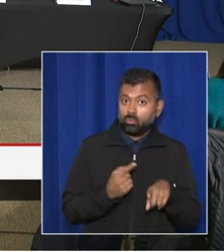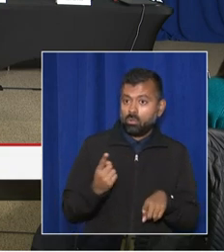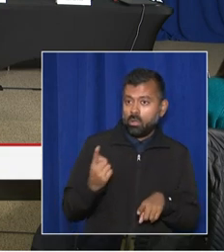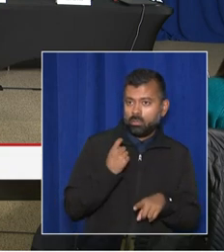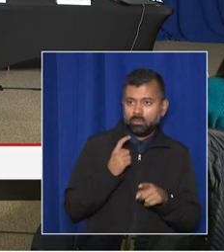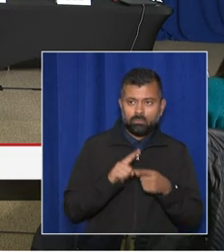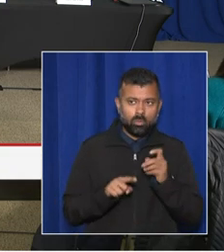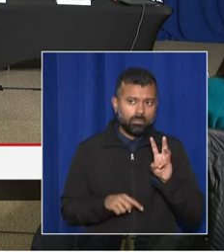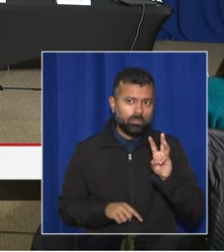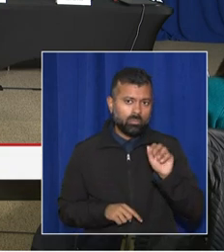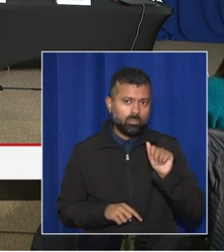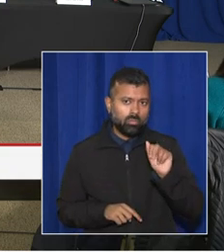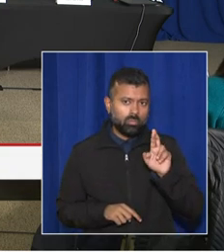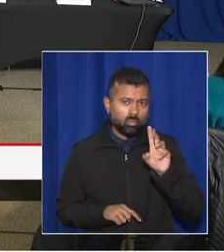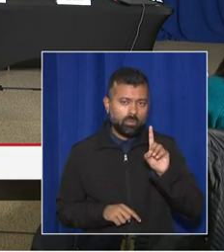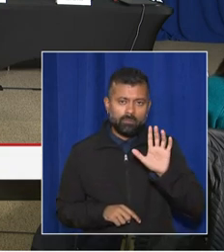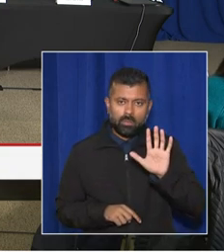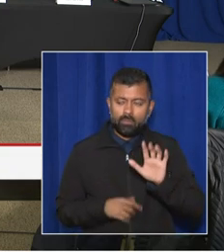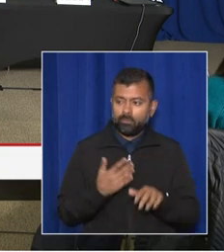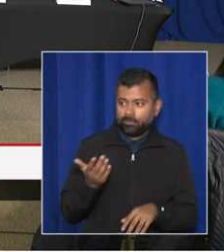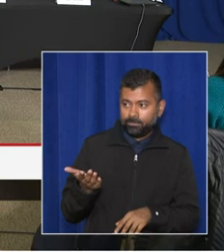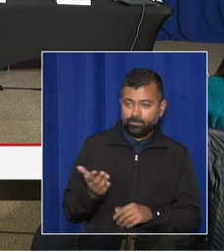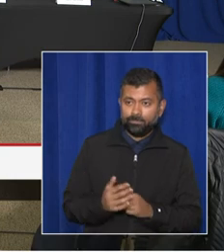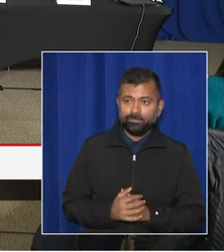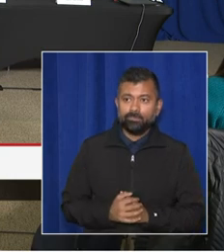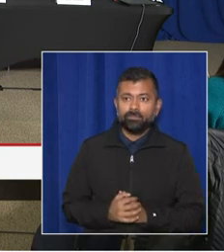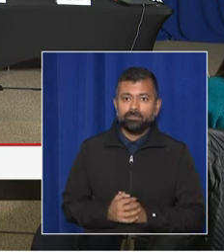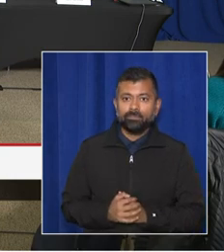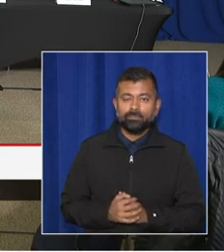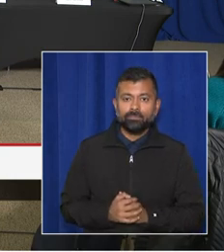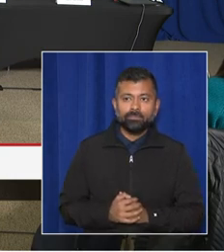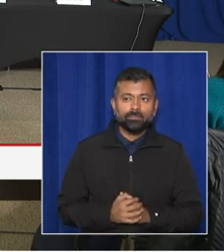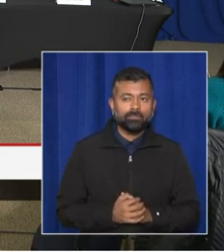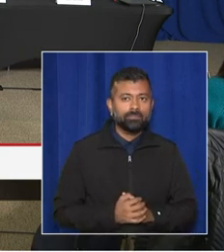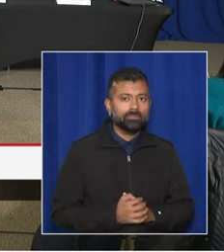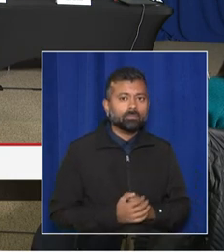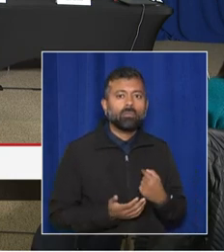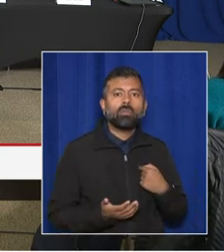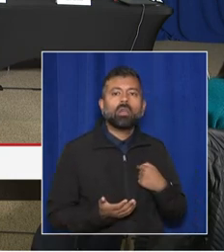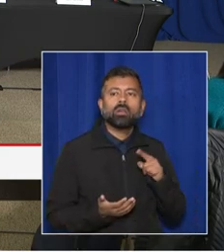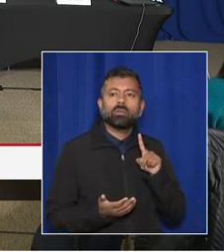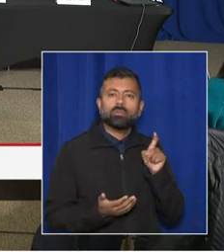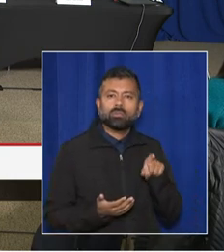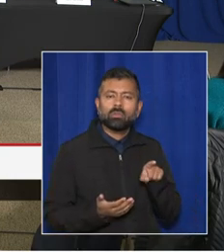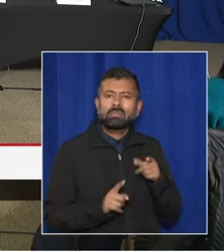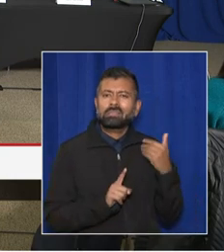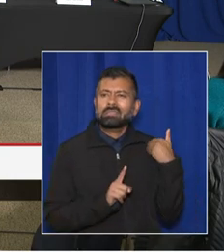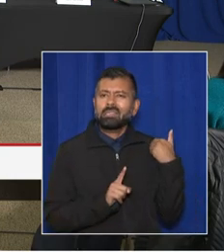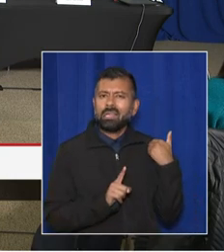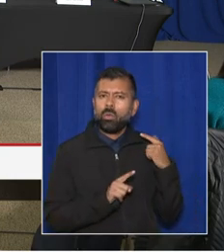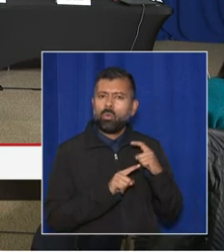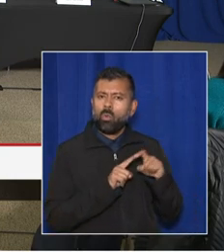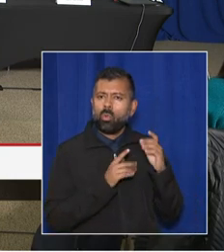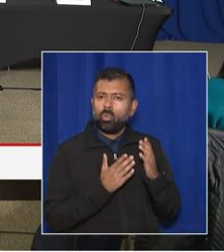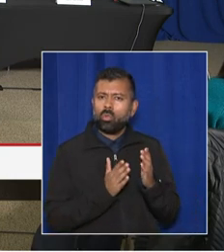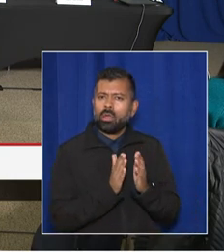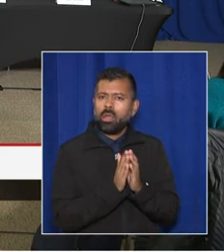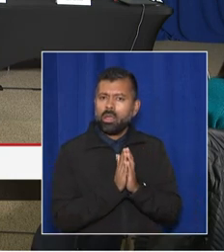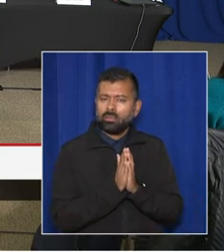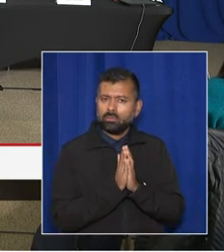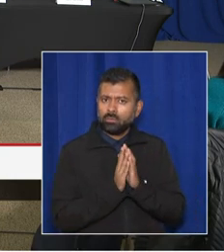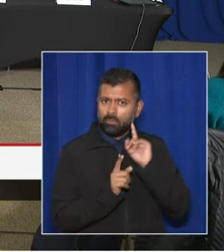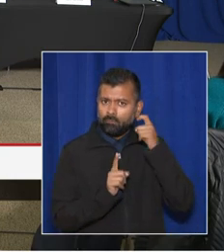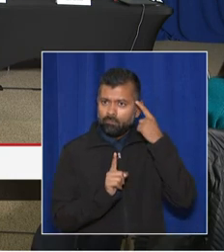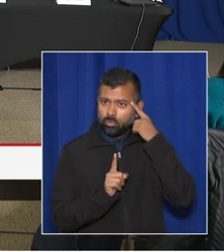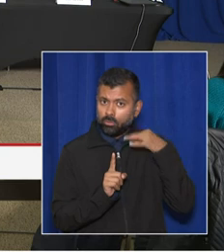Good morning. A previous caller had asked, will the federal benefits, is it